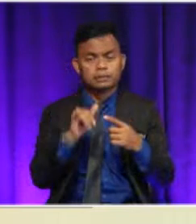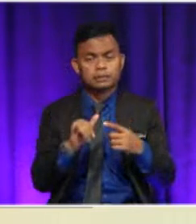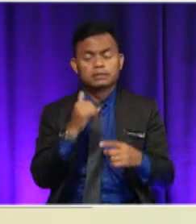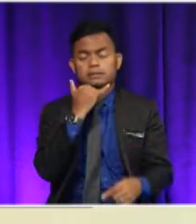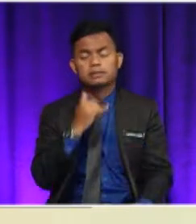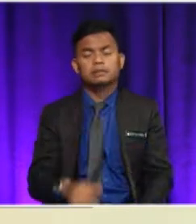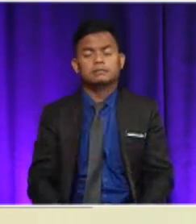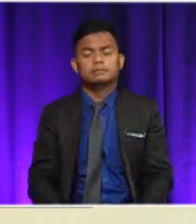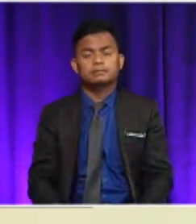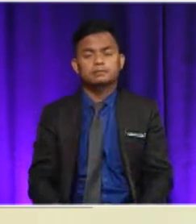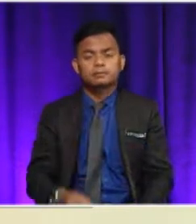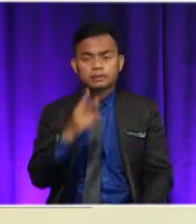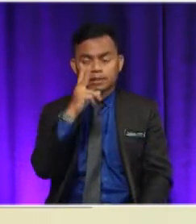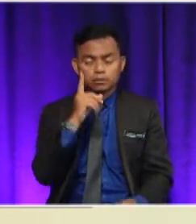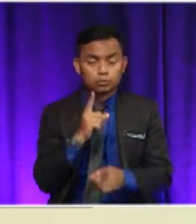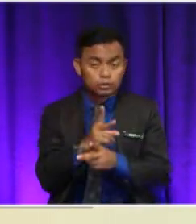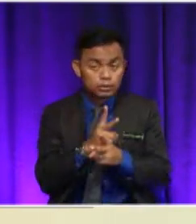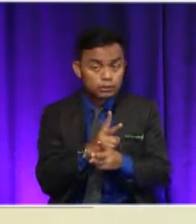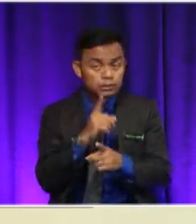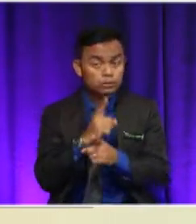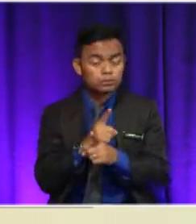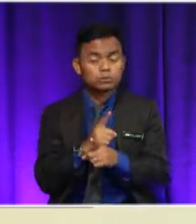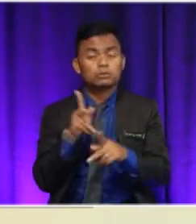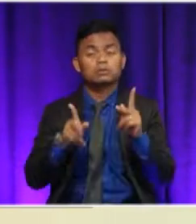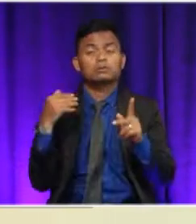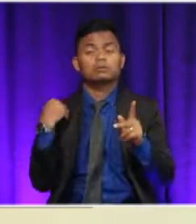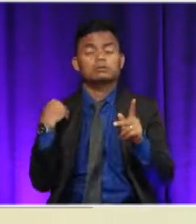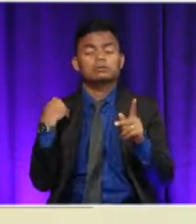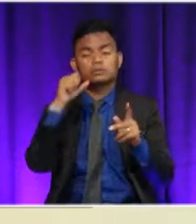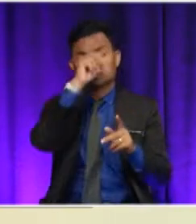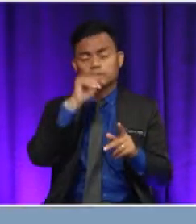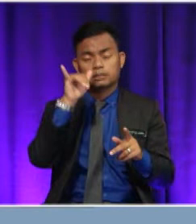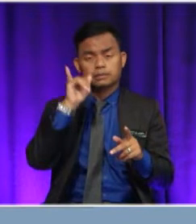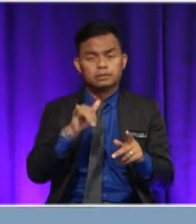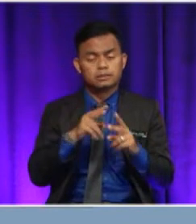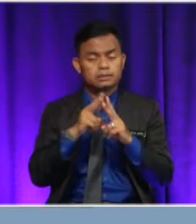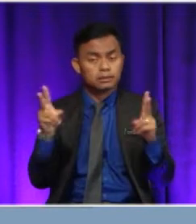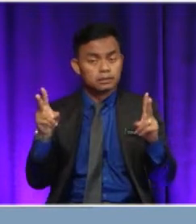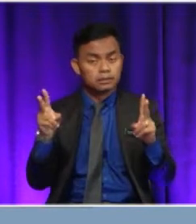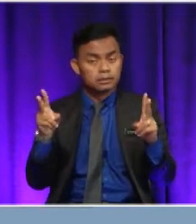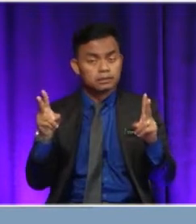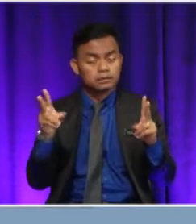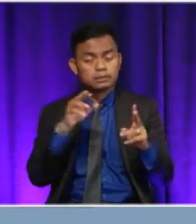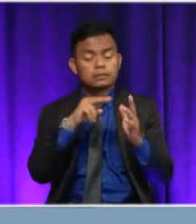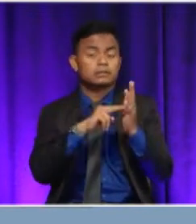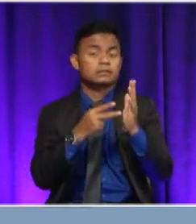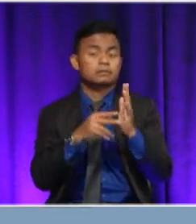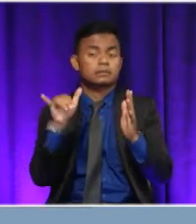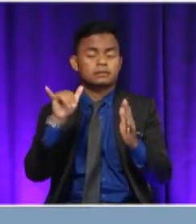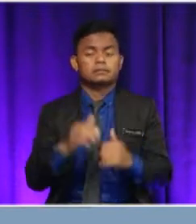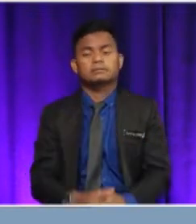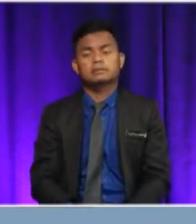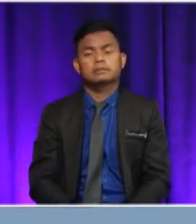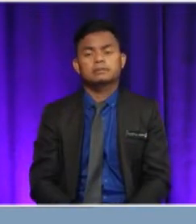meaning. Okay, thank you, Aisha. So I think these 3 tips is very important each time you want to